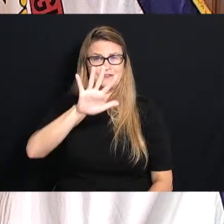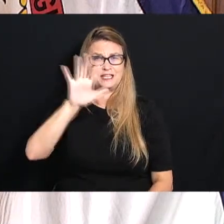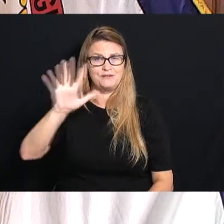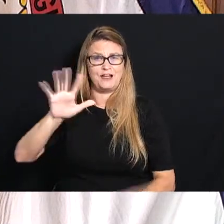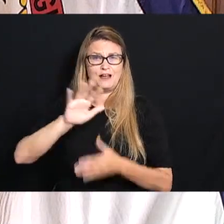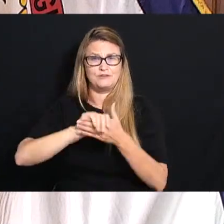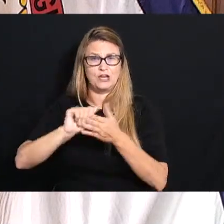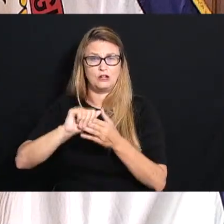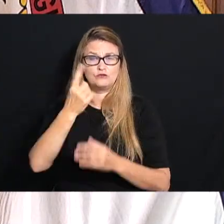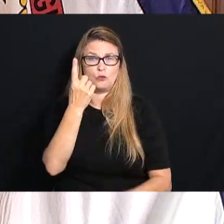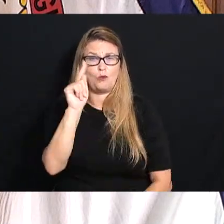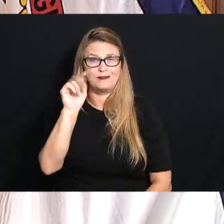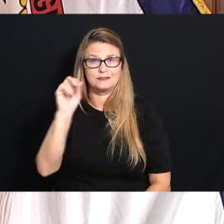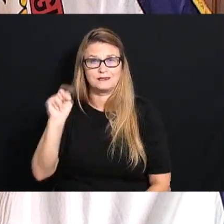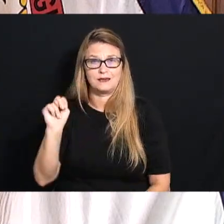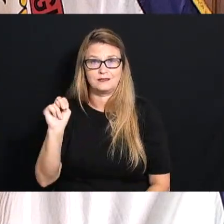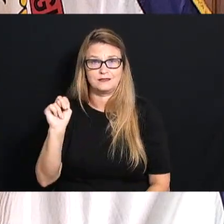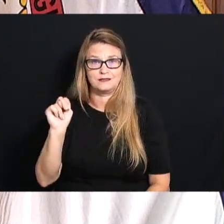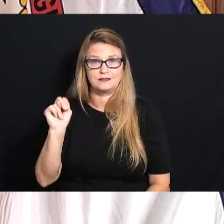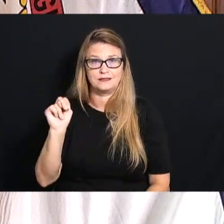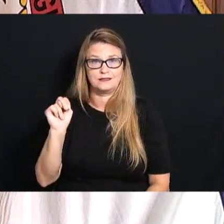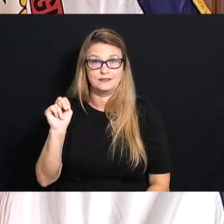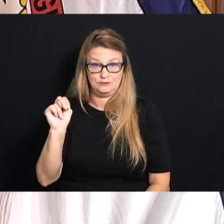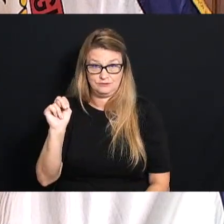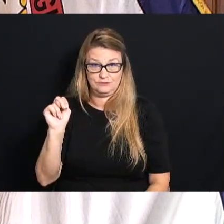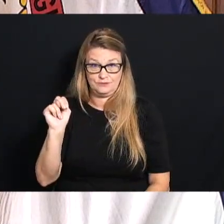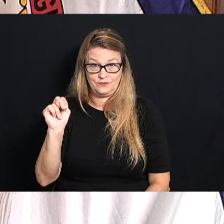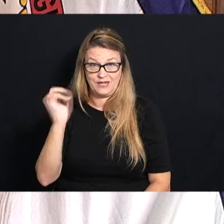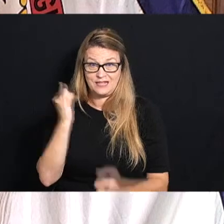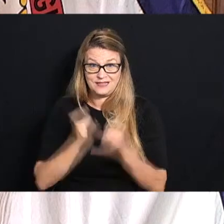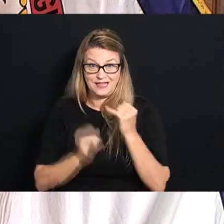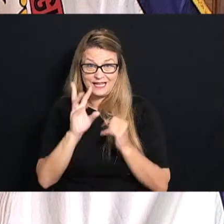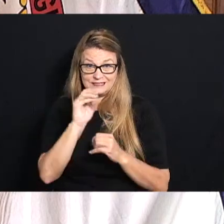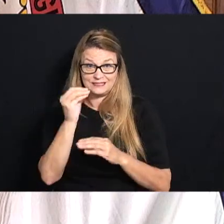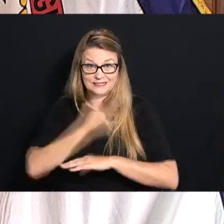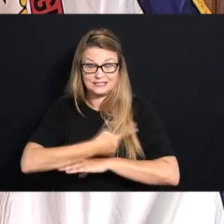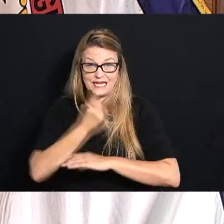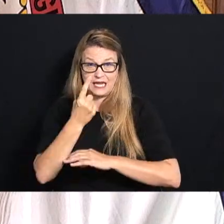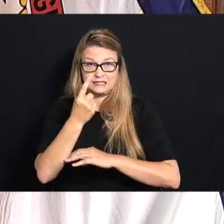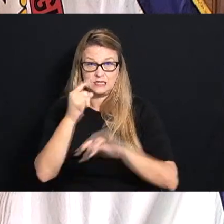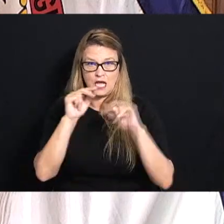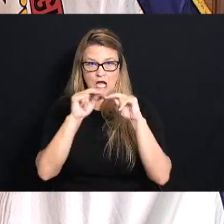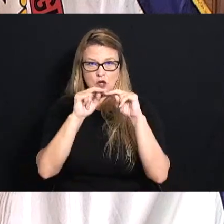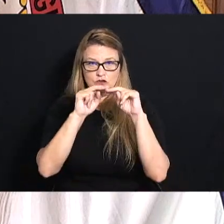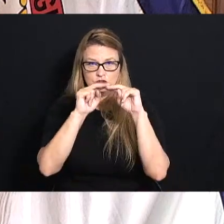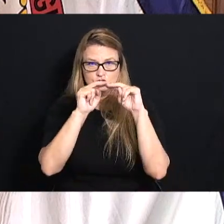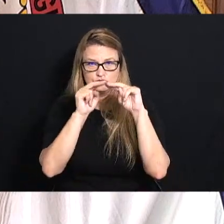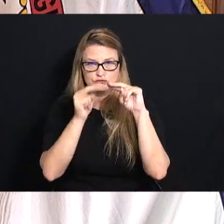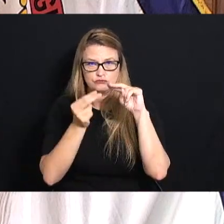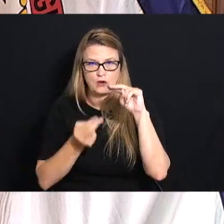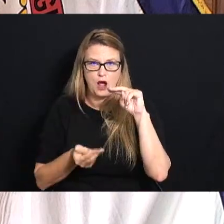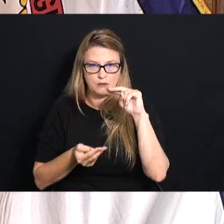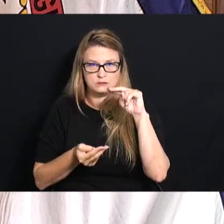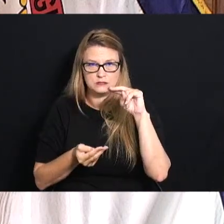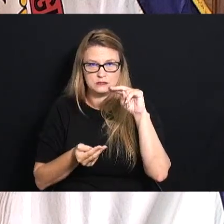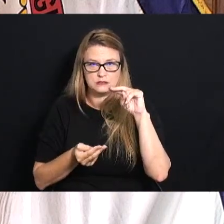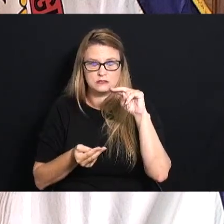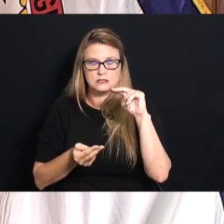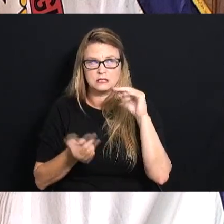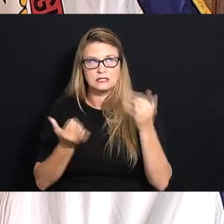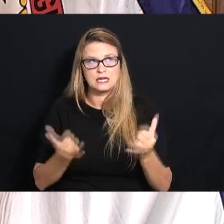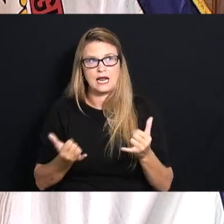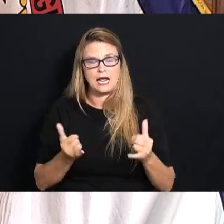$555 a ton. And in the last 60 days, they have dropped, I think that the amount